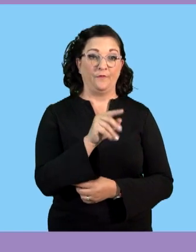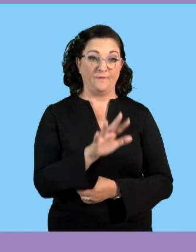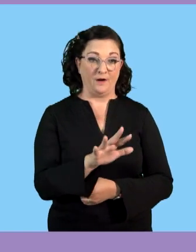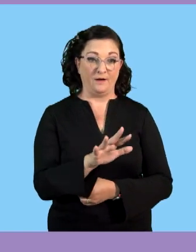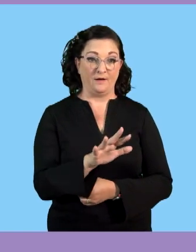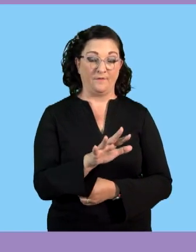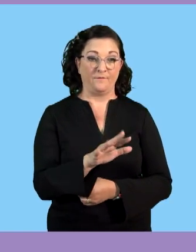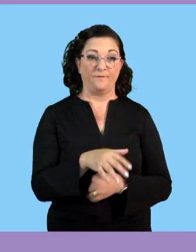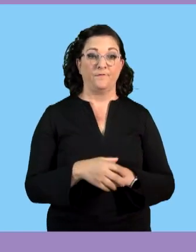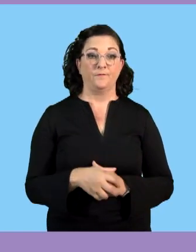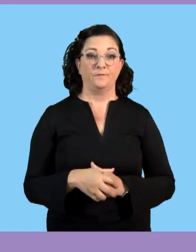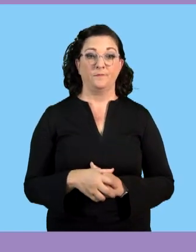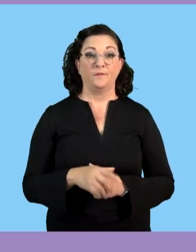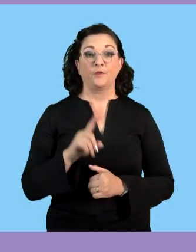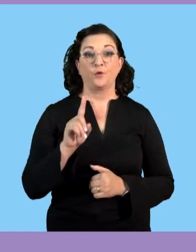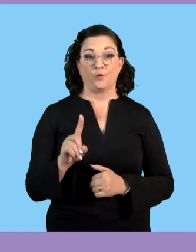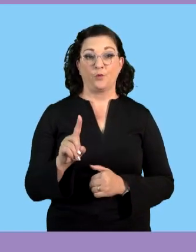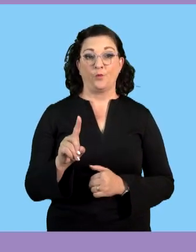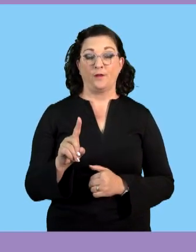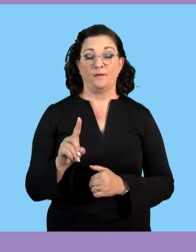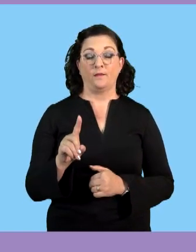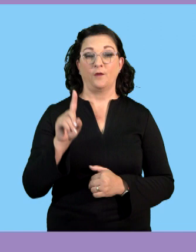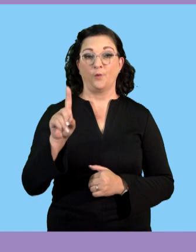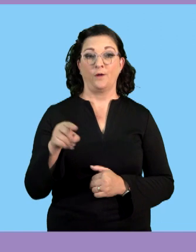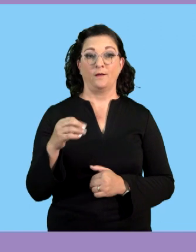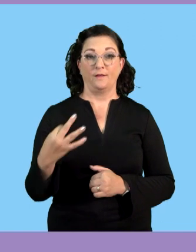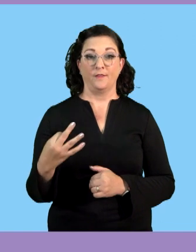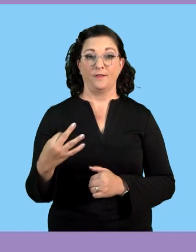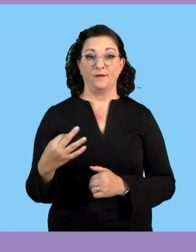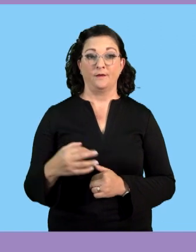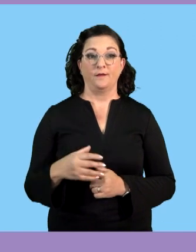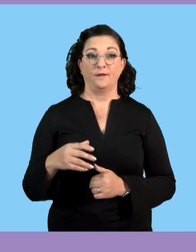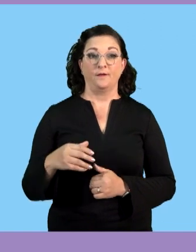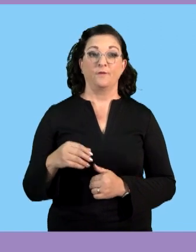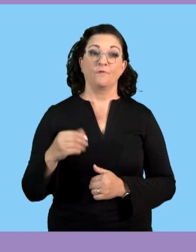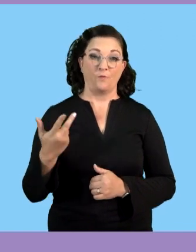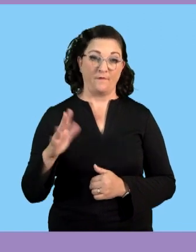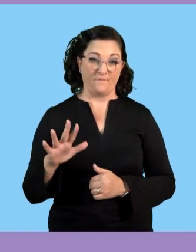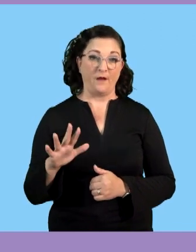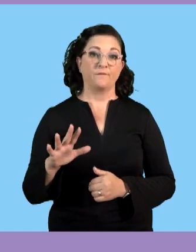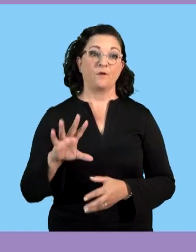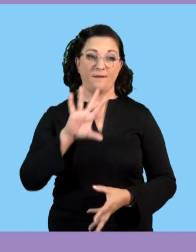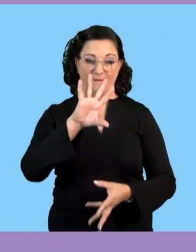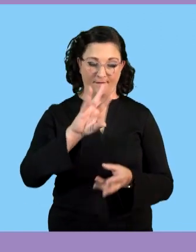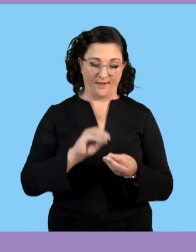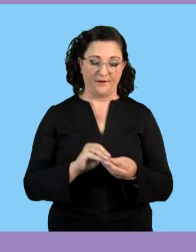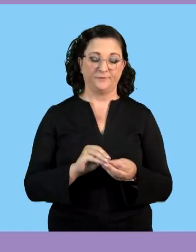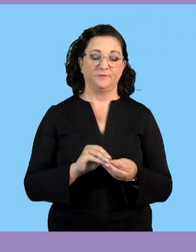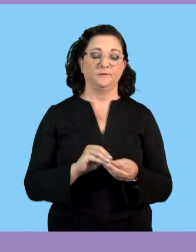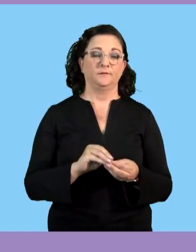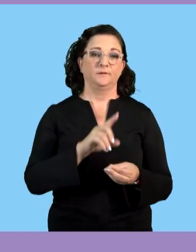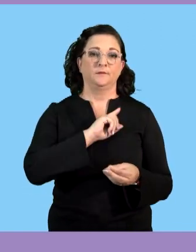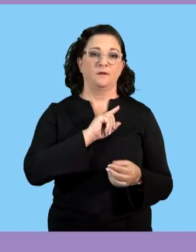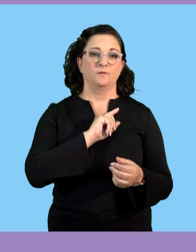5 with 1 and 3 out of 5, all these will then give us